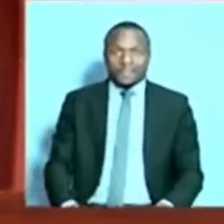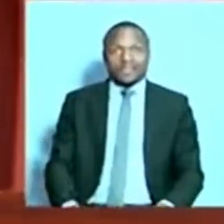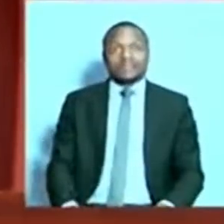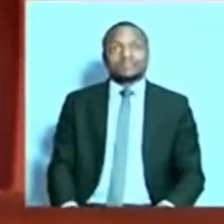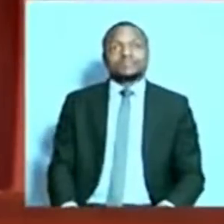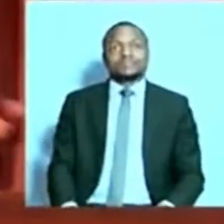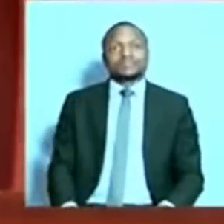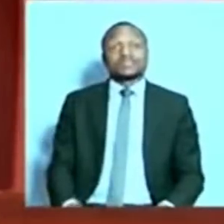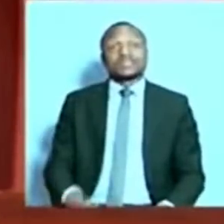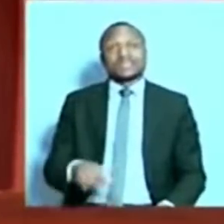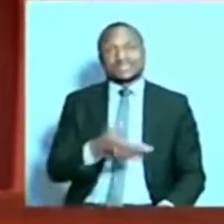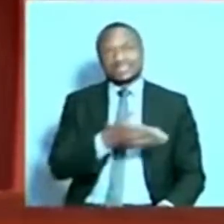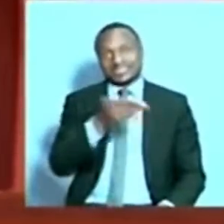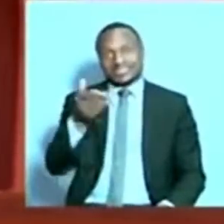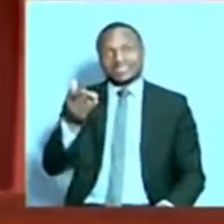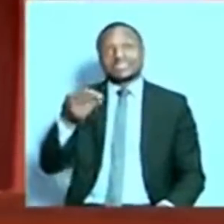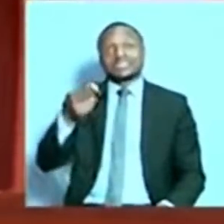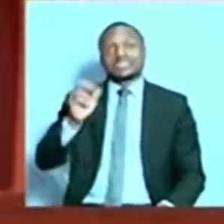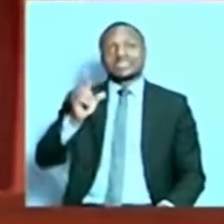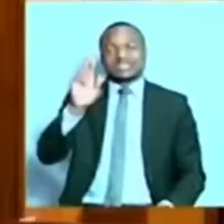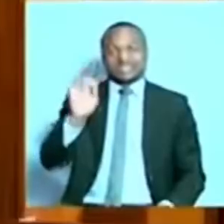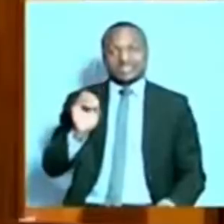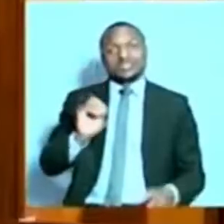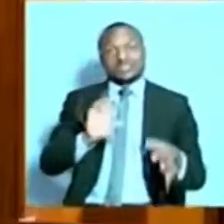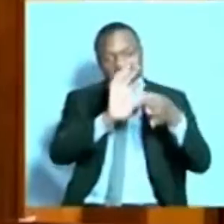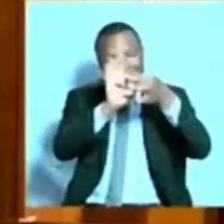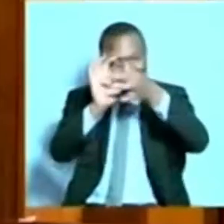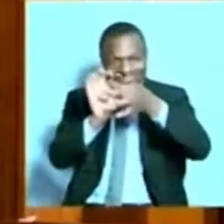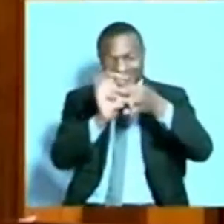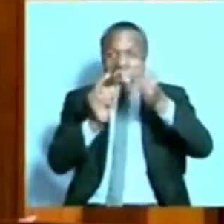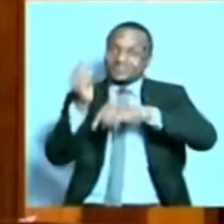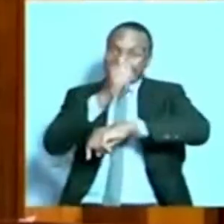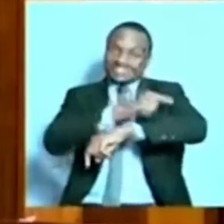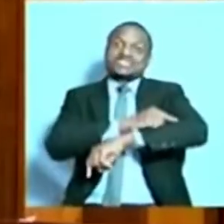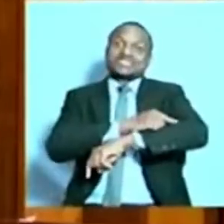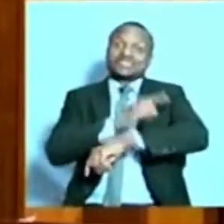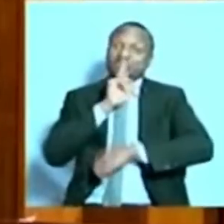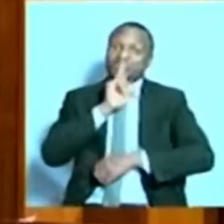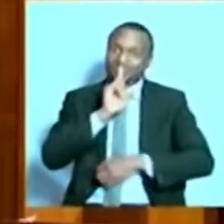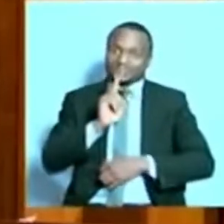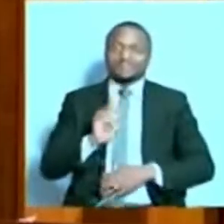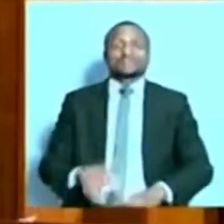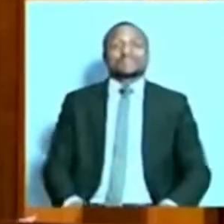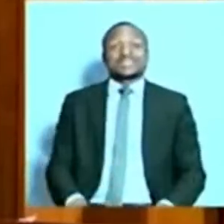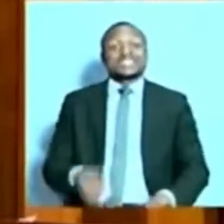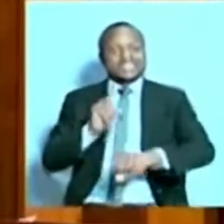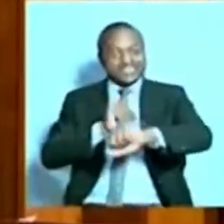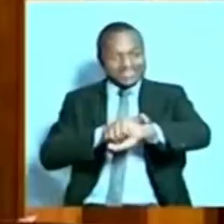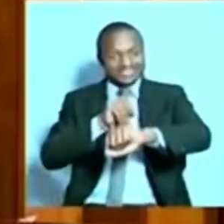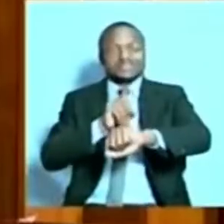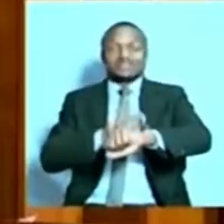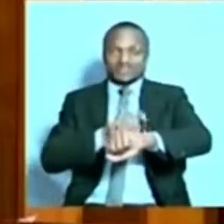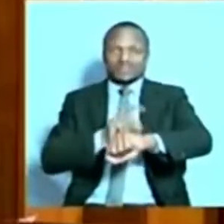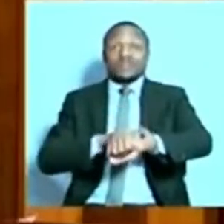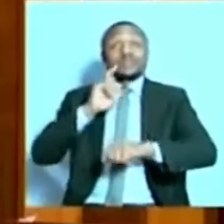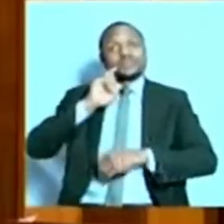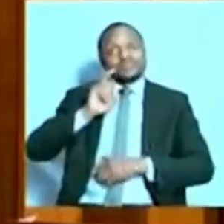belated Heroes and Unity Day. Absolutely, it was. It's a high time, or rather, we should